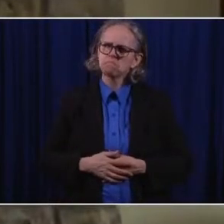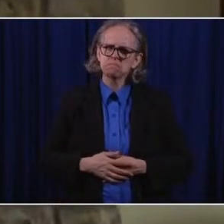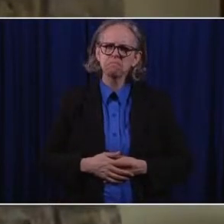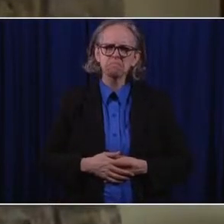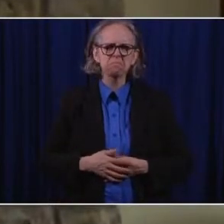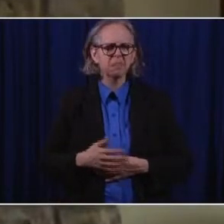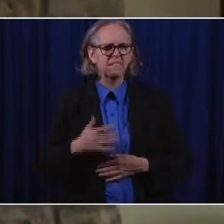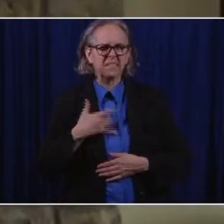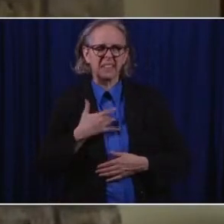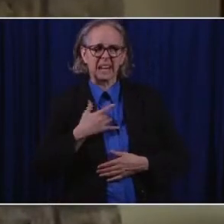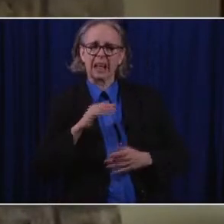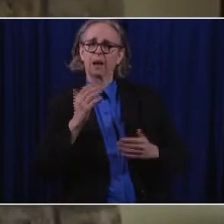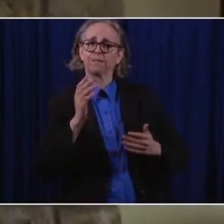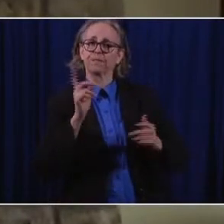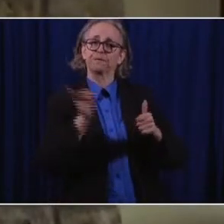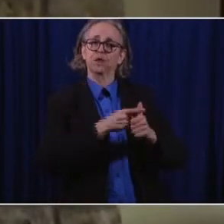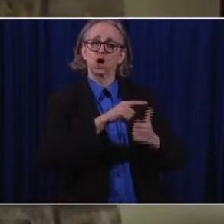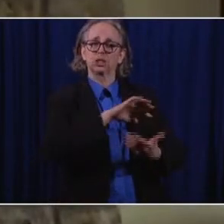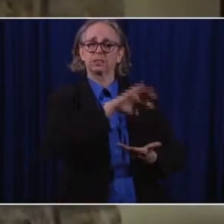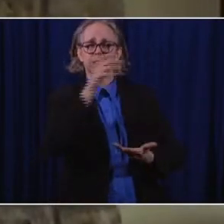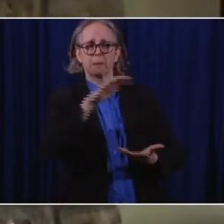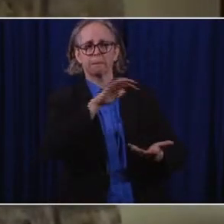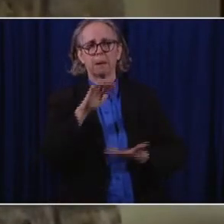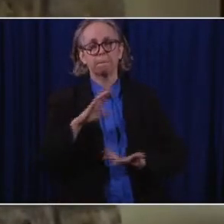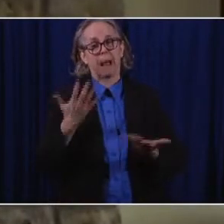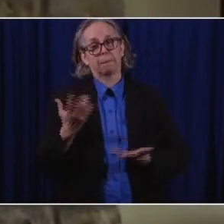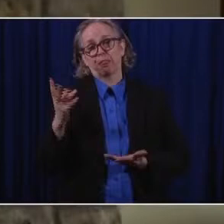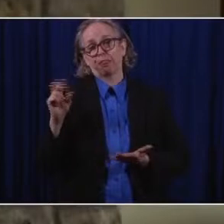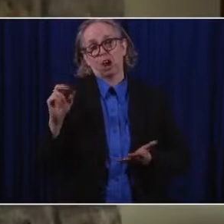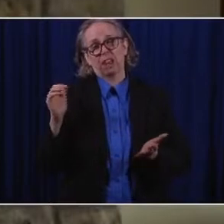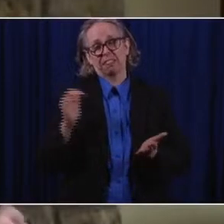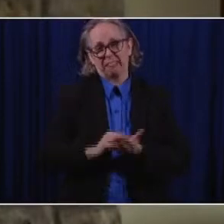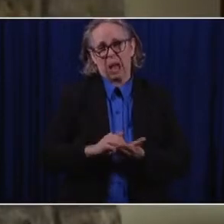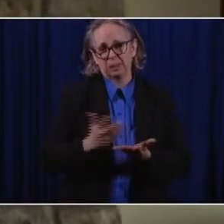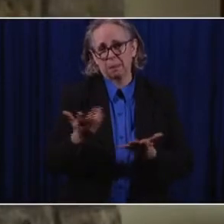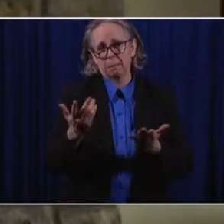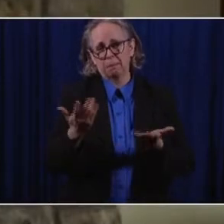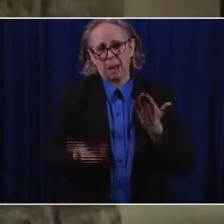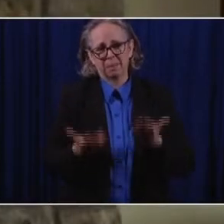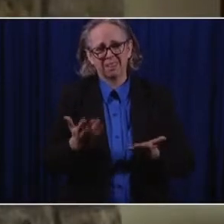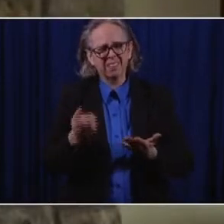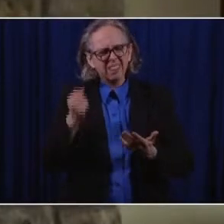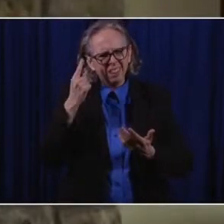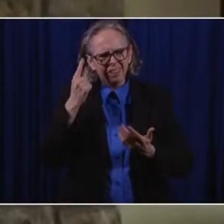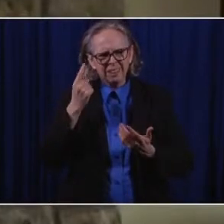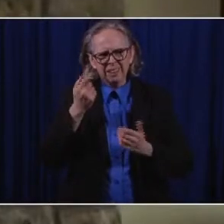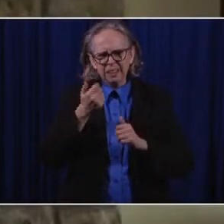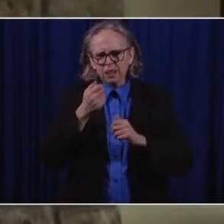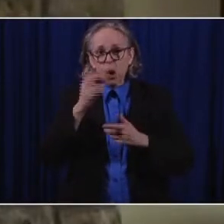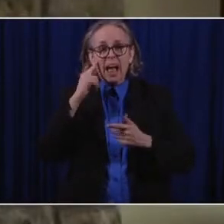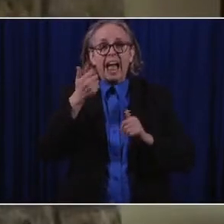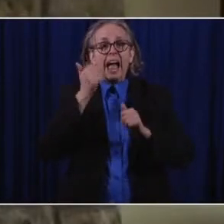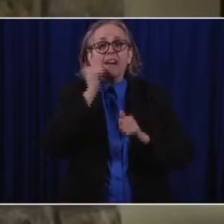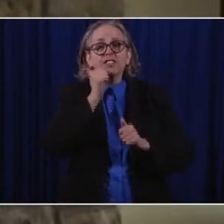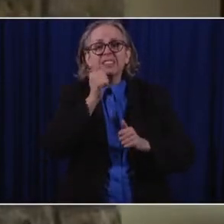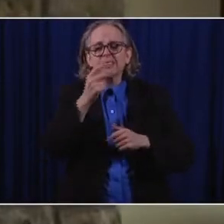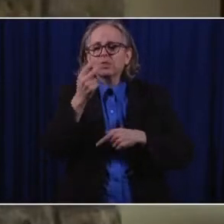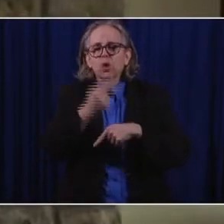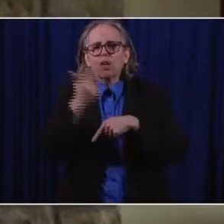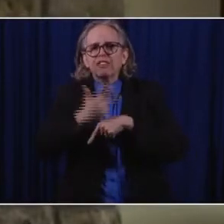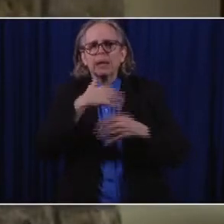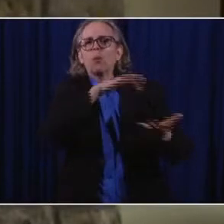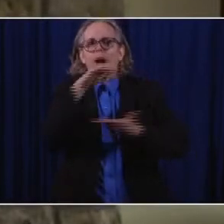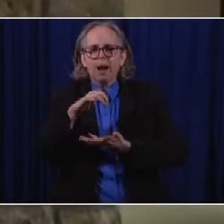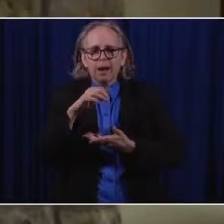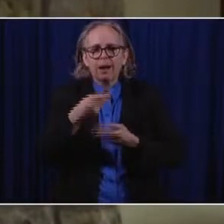comes in maybe at 30,000, but that these batches are going to come in every few days. So, obviously 30,000 is not going